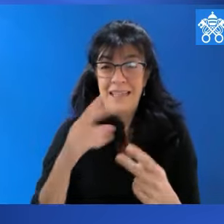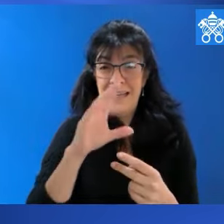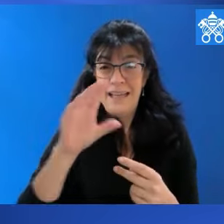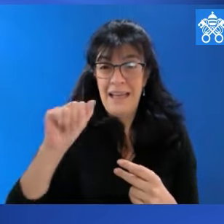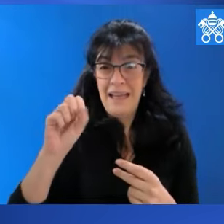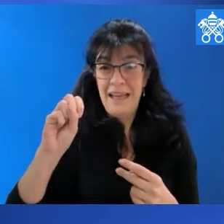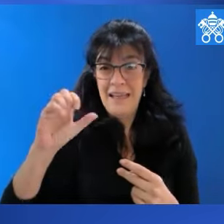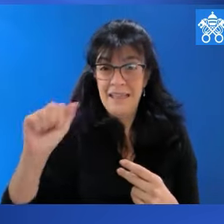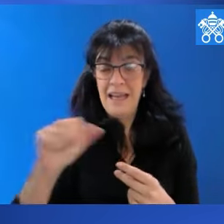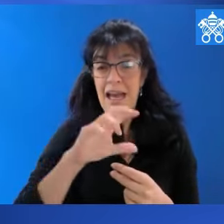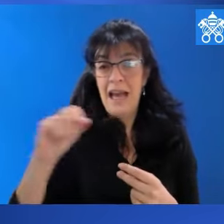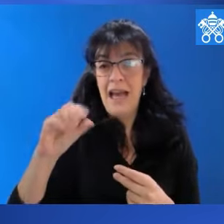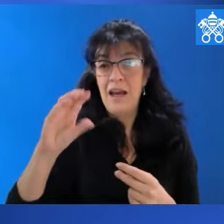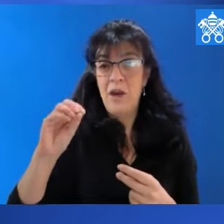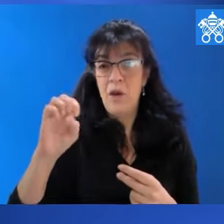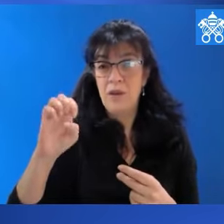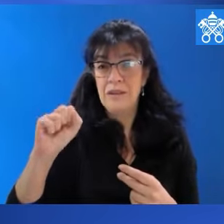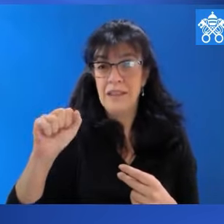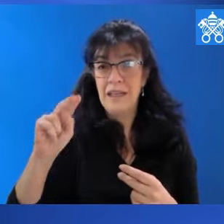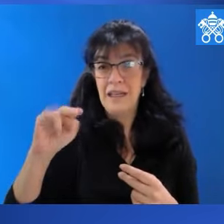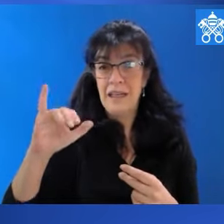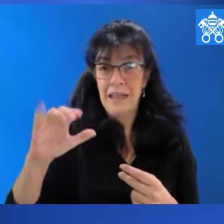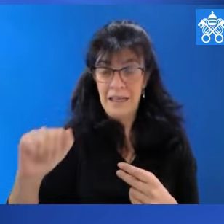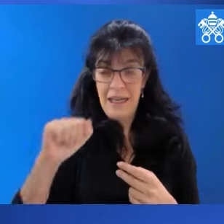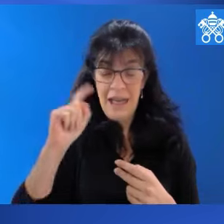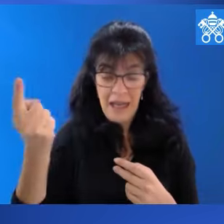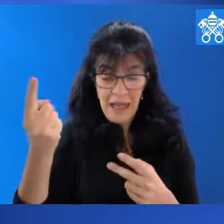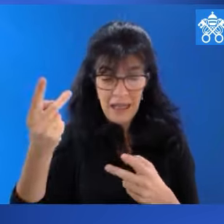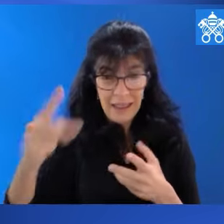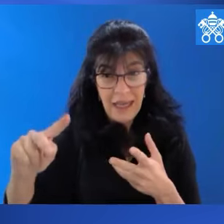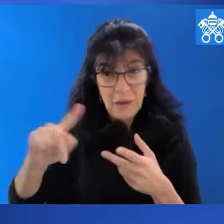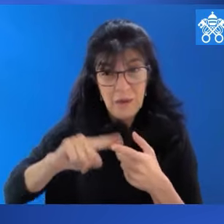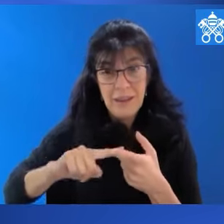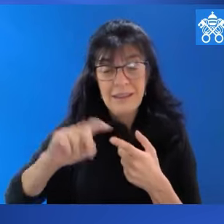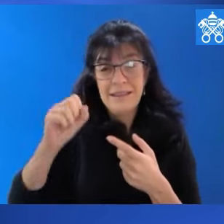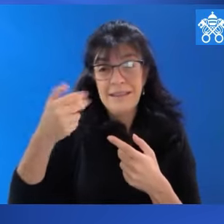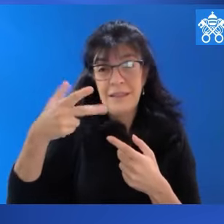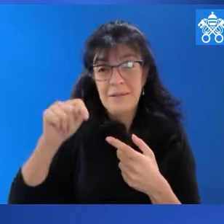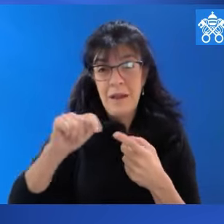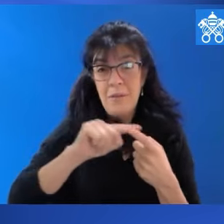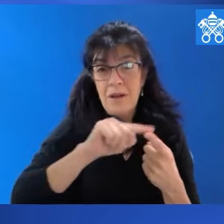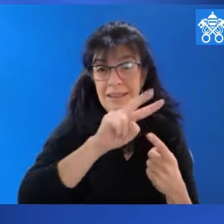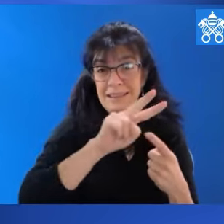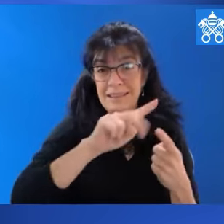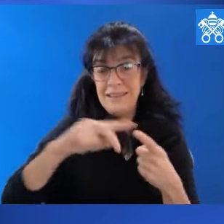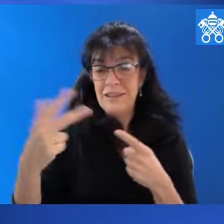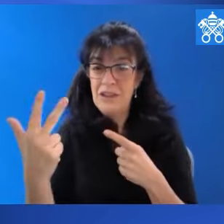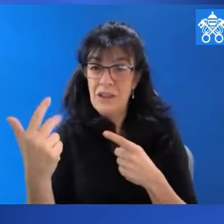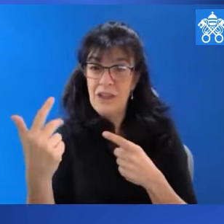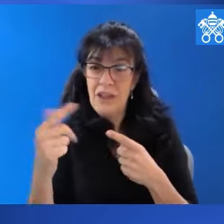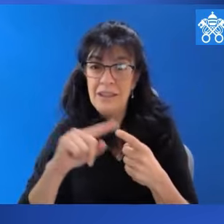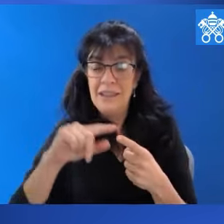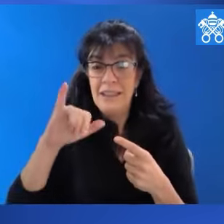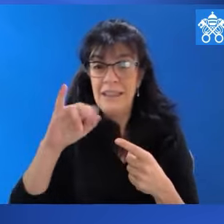will be visiting four countries starting next week on Monday, the 2nd of September to the 13th of September. These